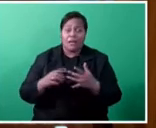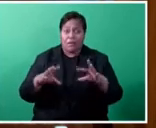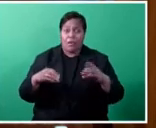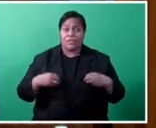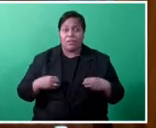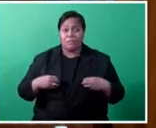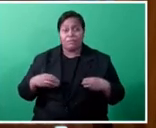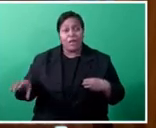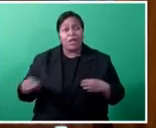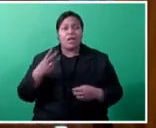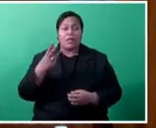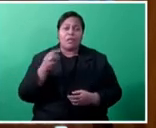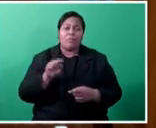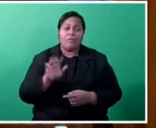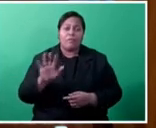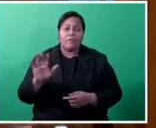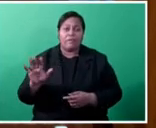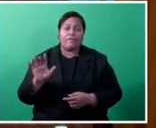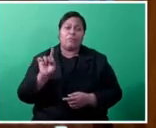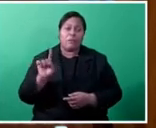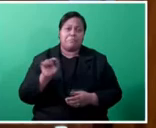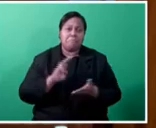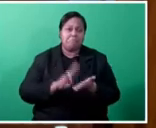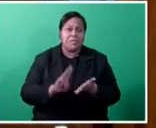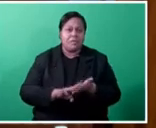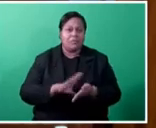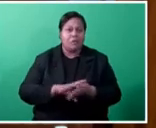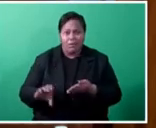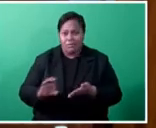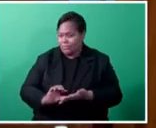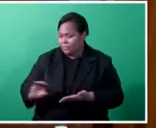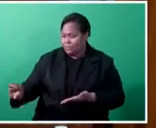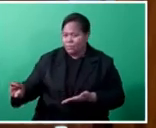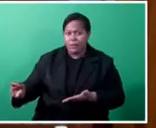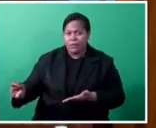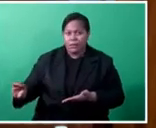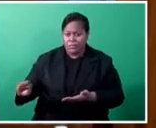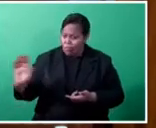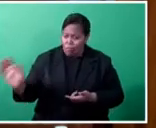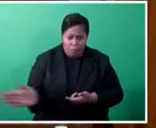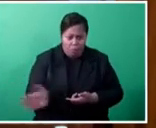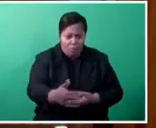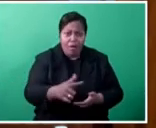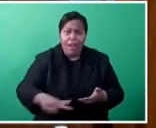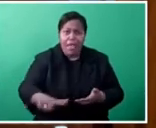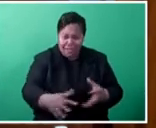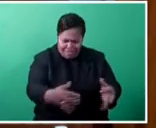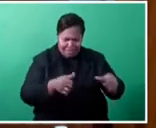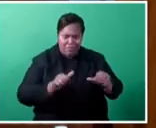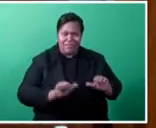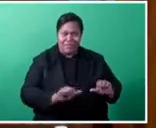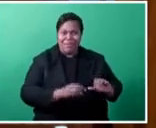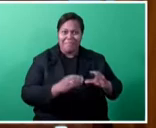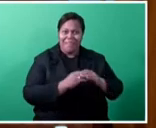$3.551 million as a freeholder. Therefore, All land deposited in the land bank and later